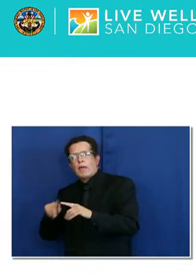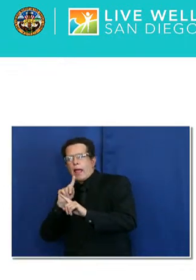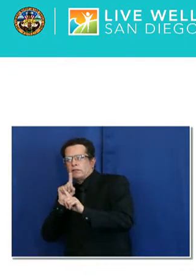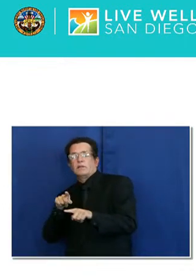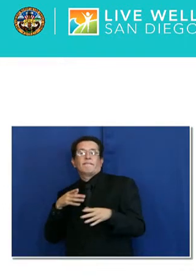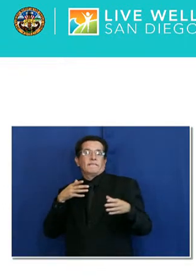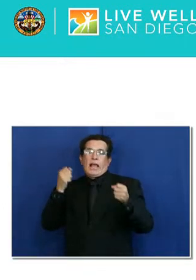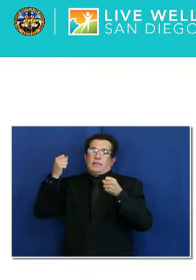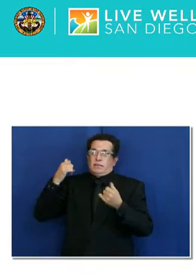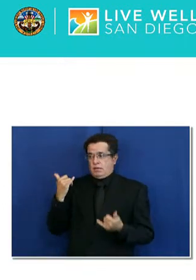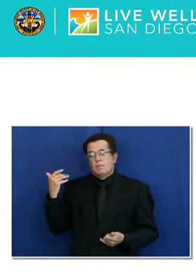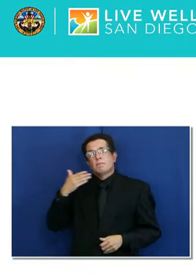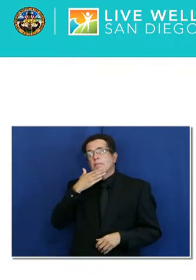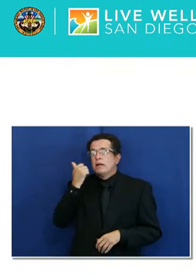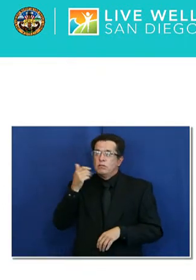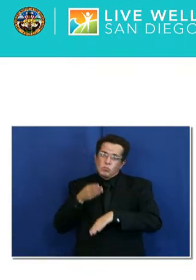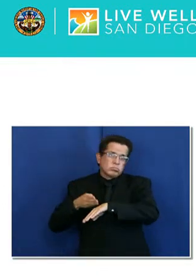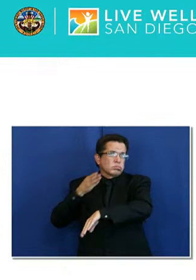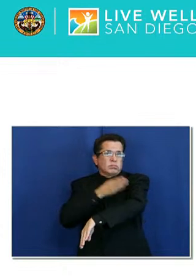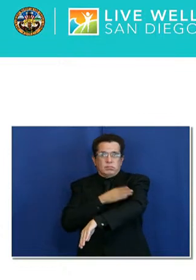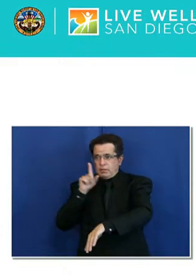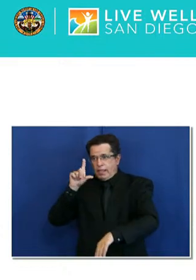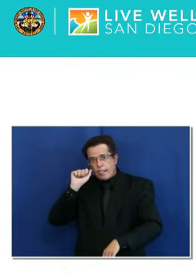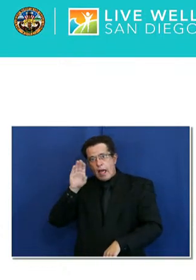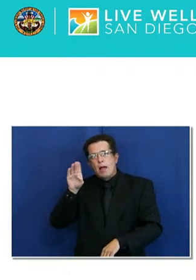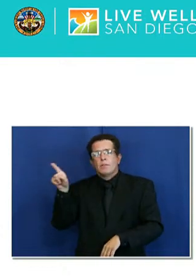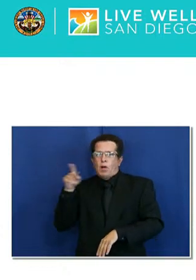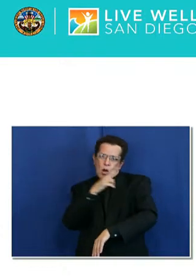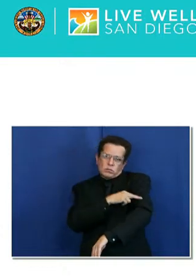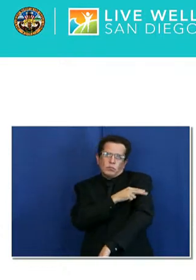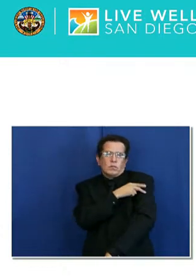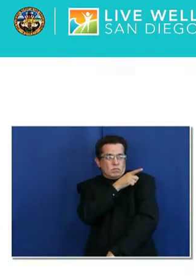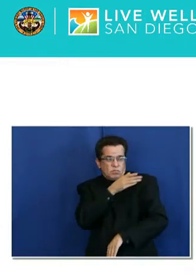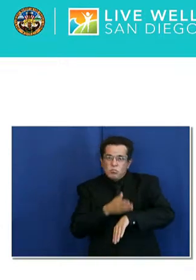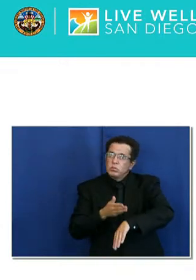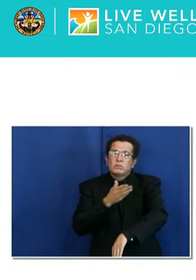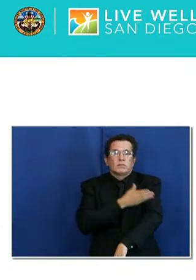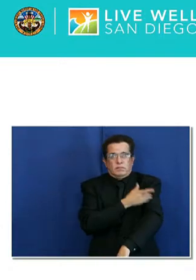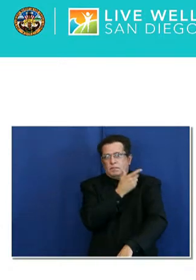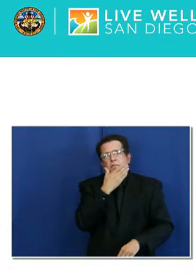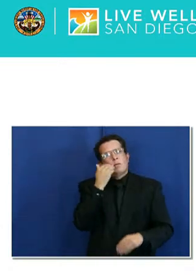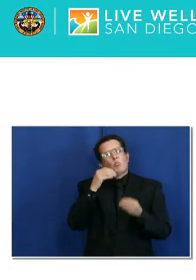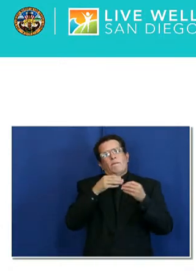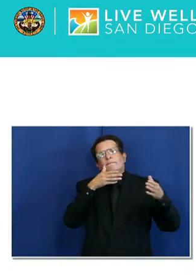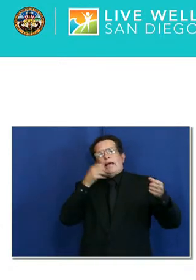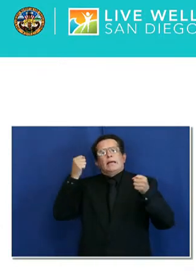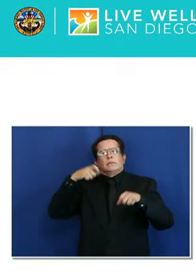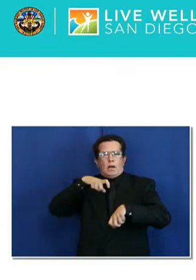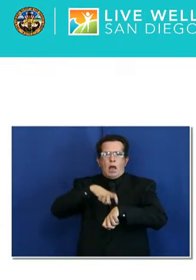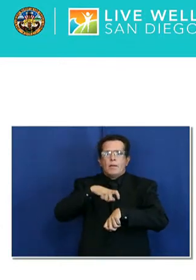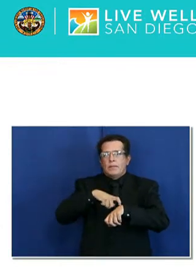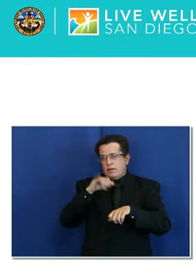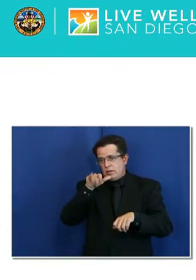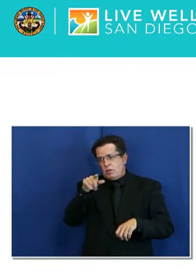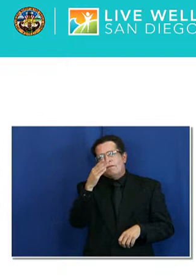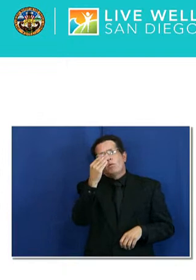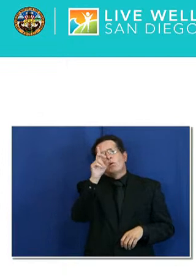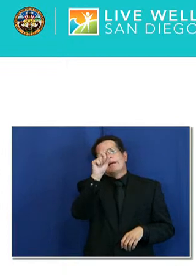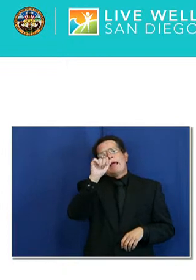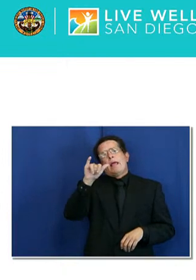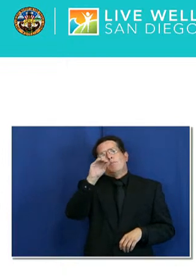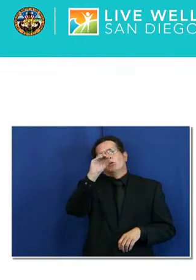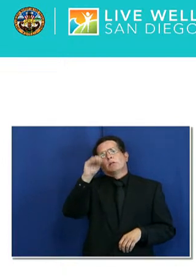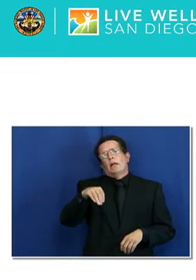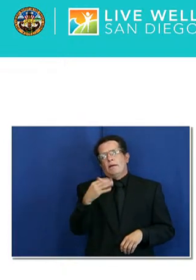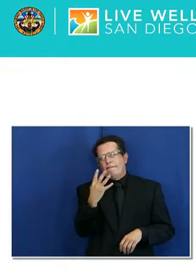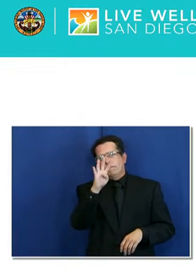around, as are the hospital systems. And so we will continue to strive to make sure we can do that. Our 14-day percentage of positive of new